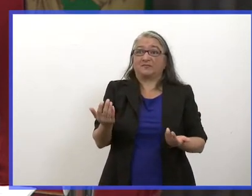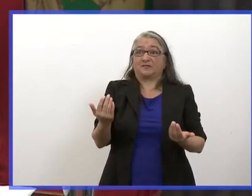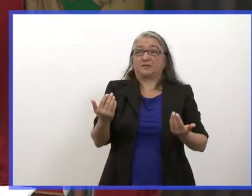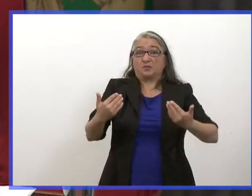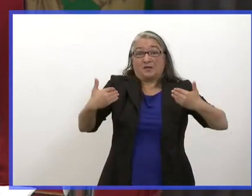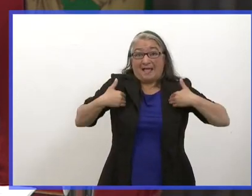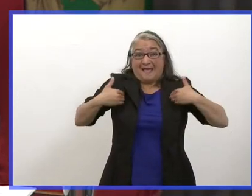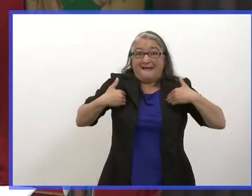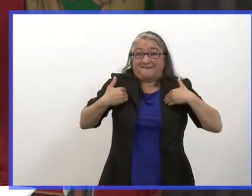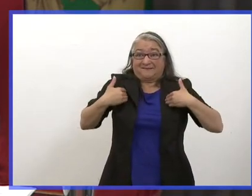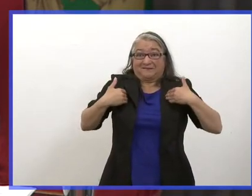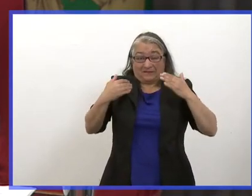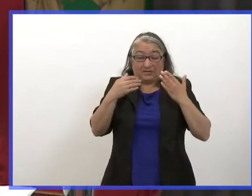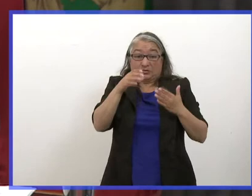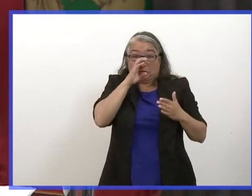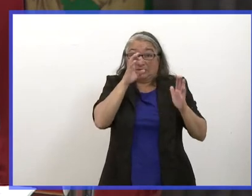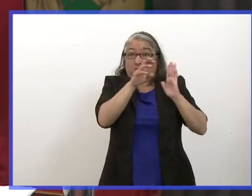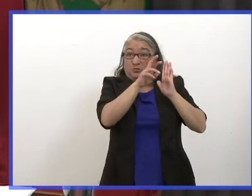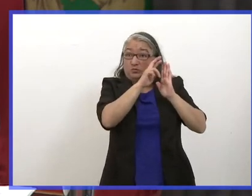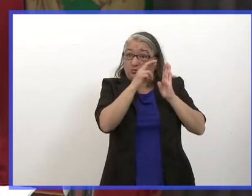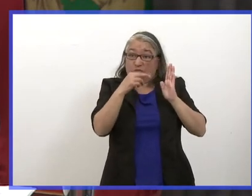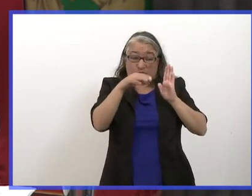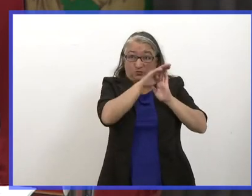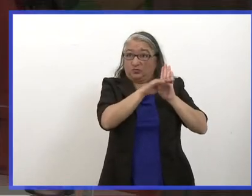as much compliance as we can possibly get.